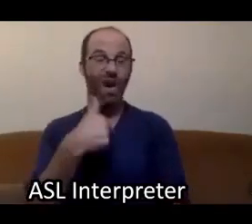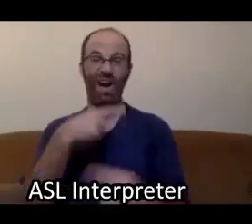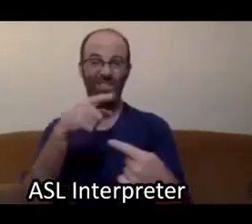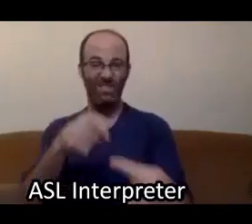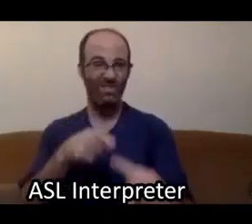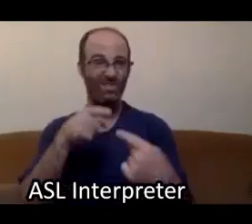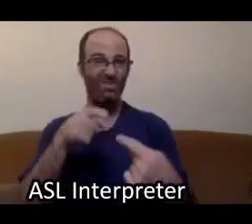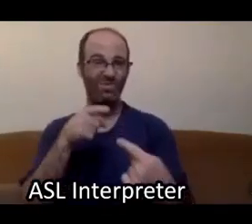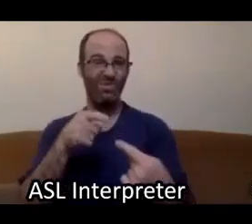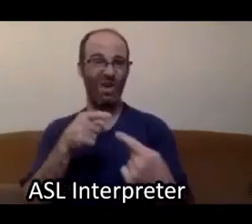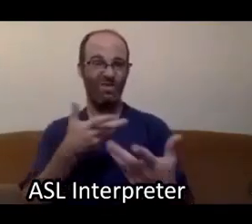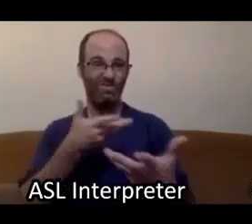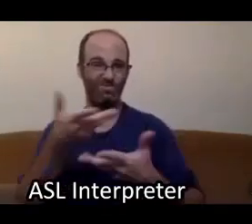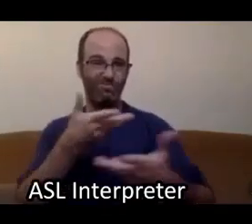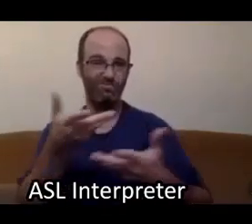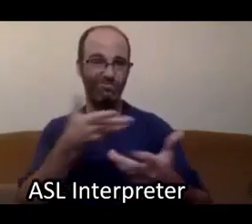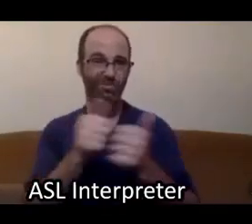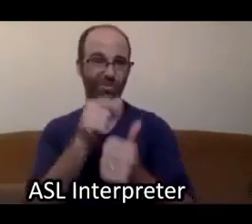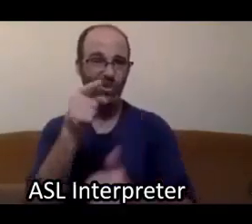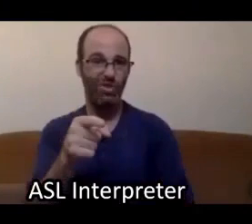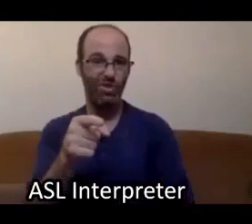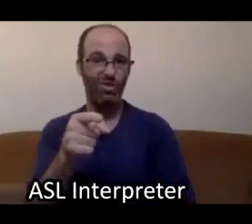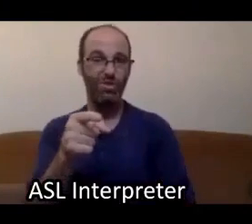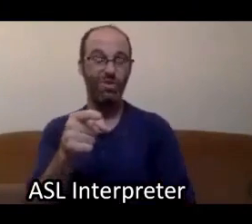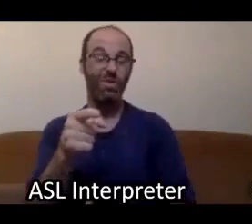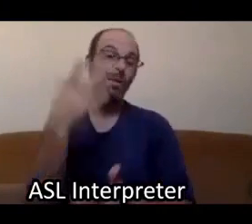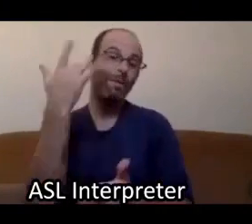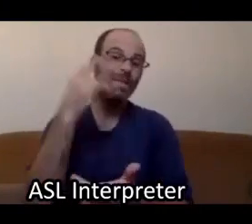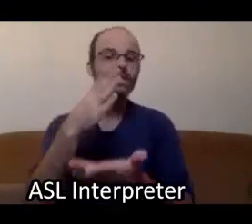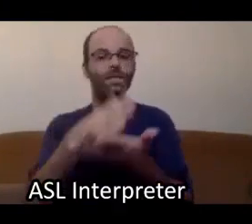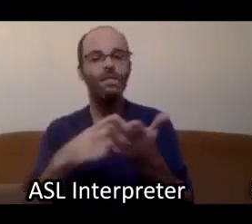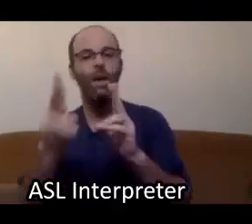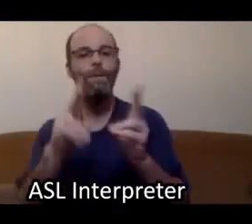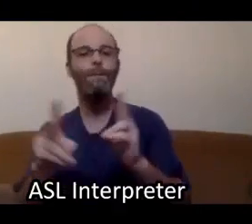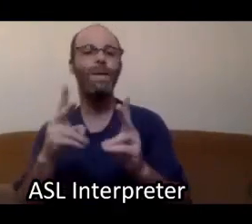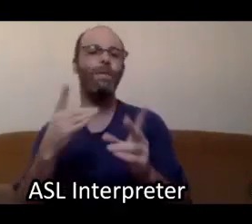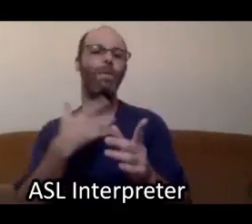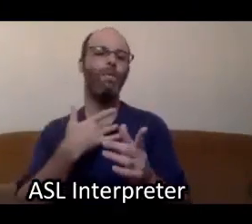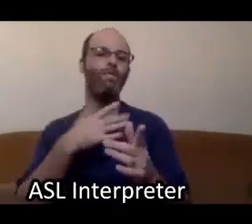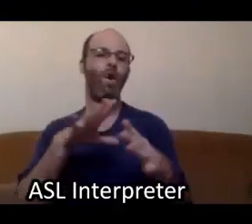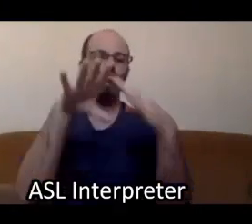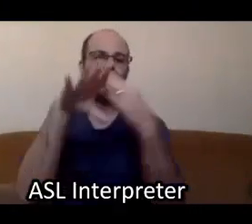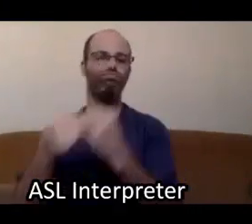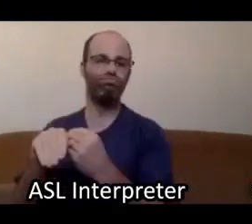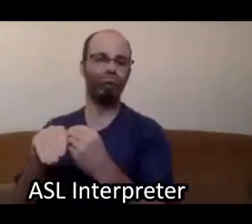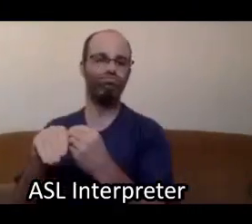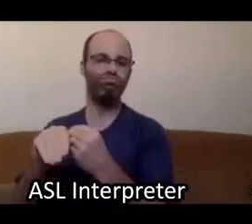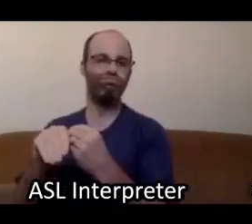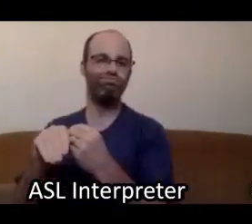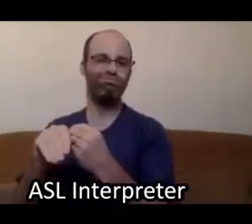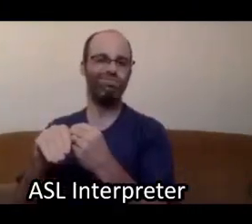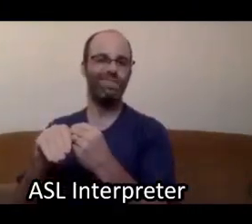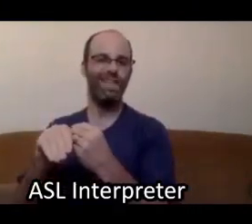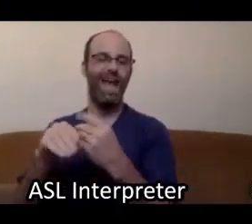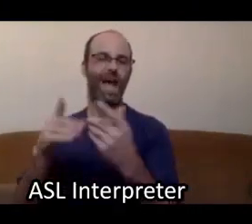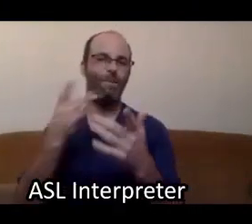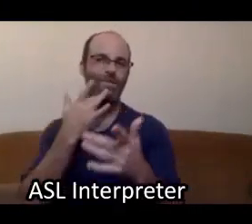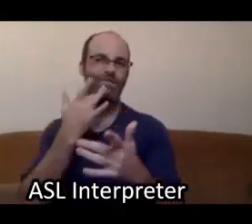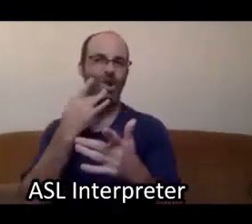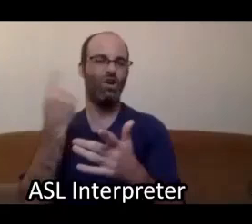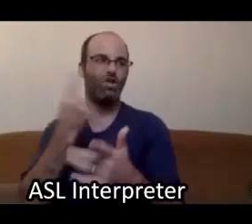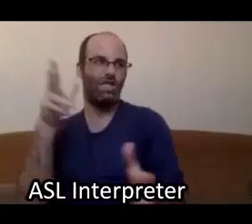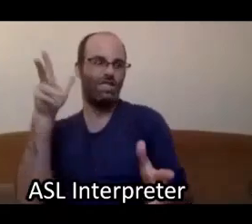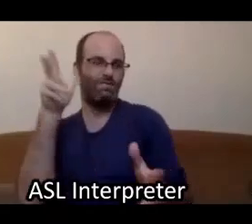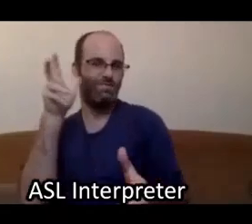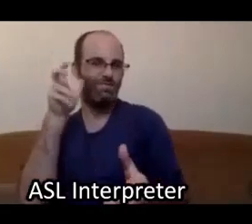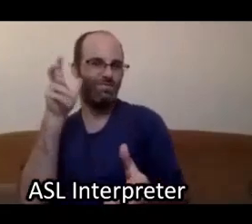as opposed to some other people who prefer not to be on camera and just do it through, through podcasts and things. So I just